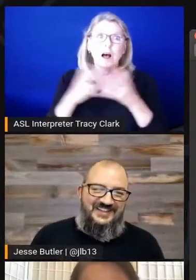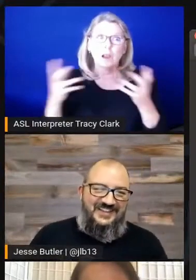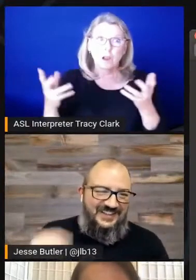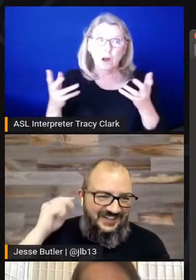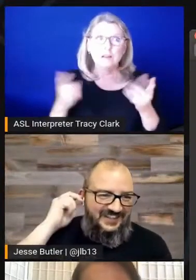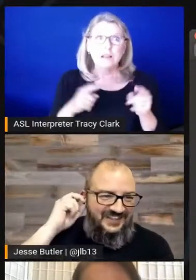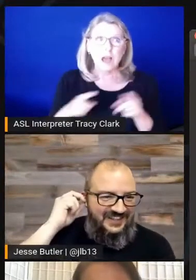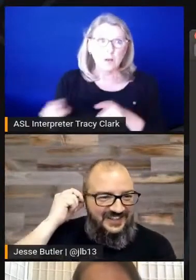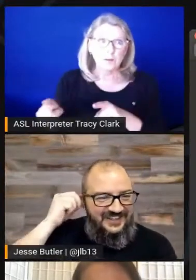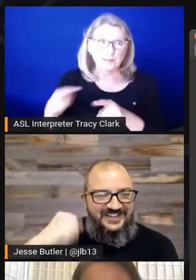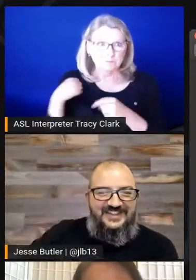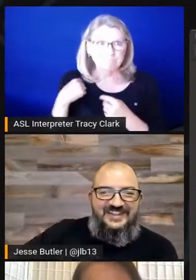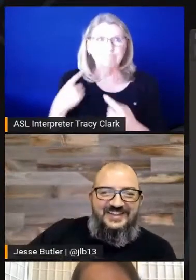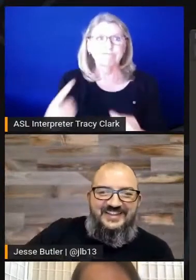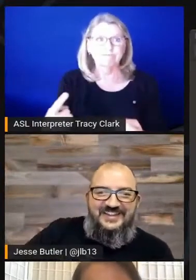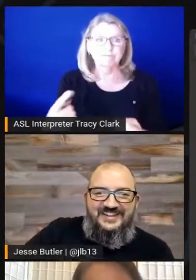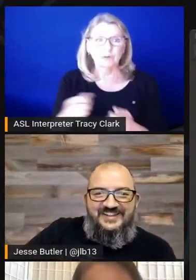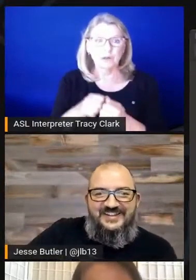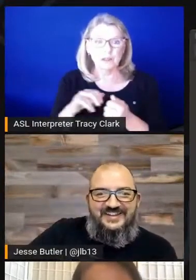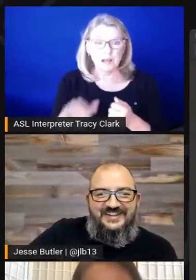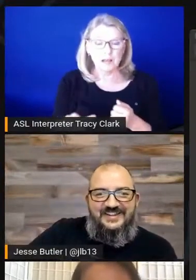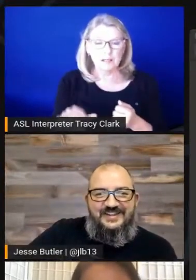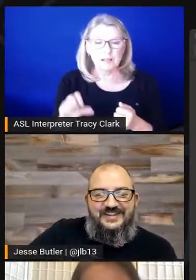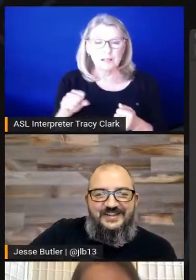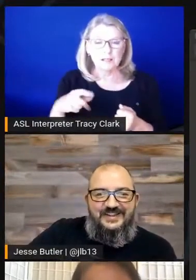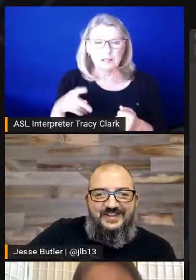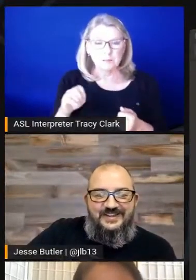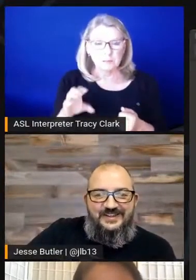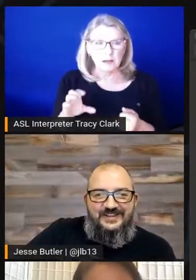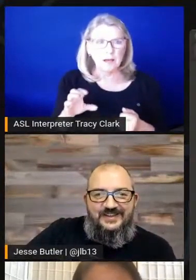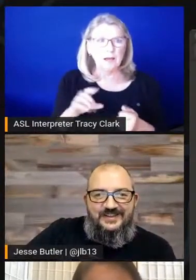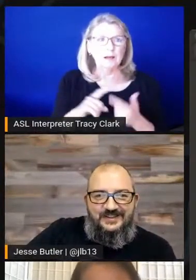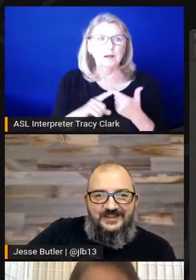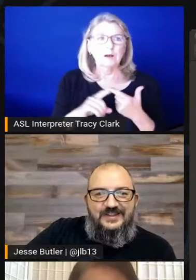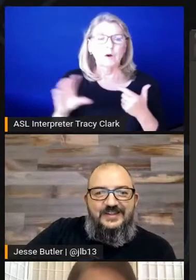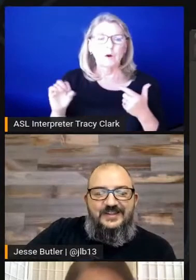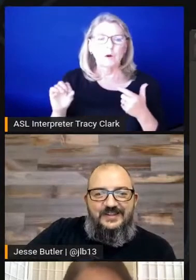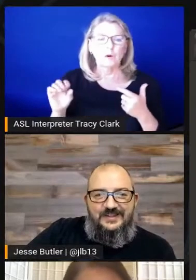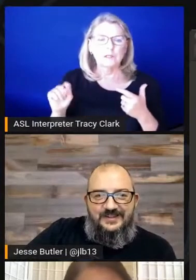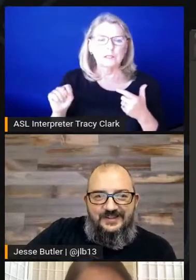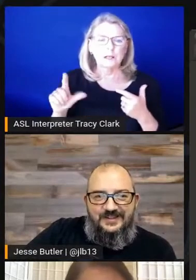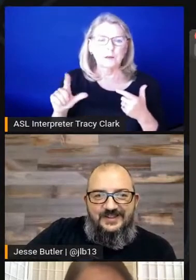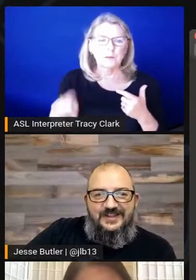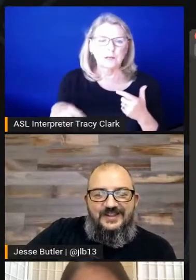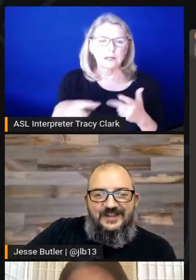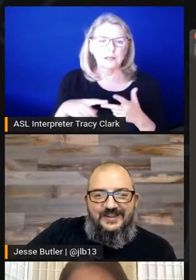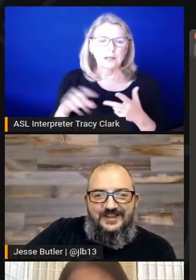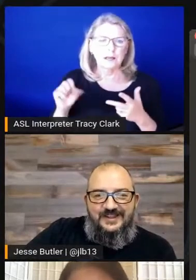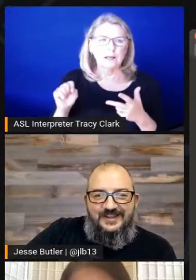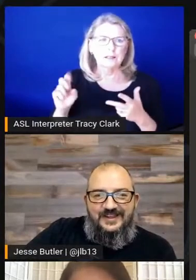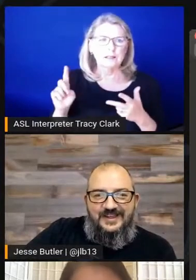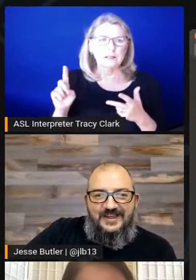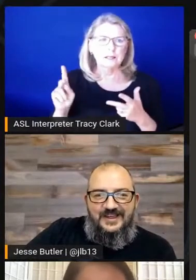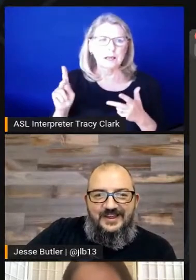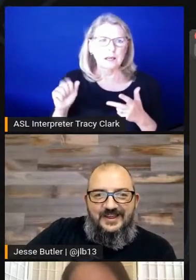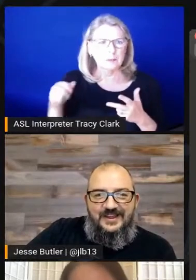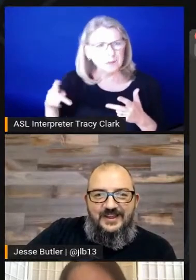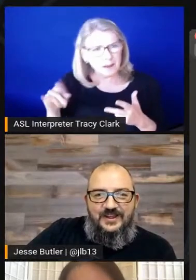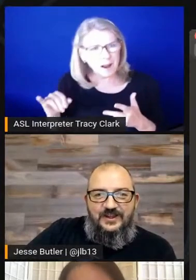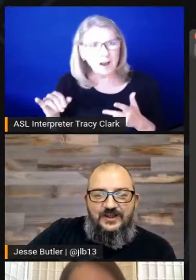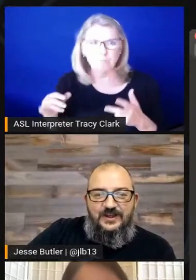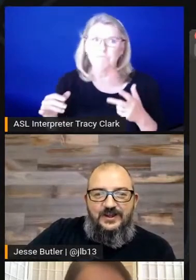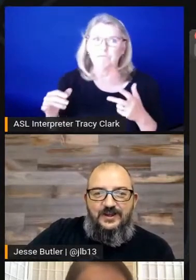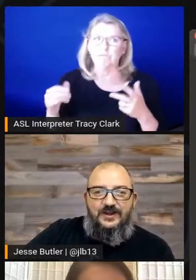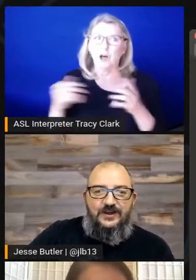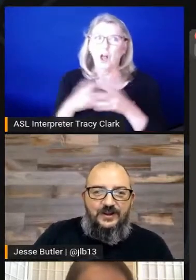spec, OTLP, API, and SDK, a lot, right? So that said, I think that was kind